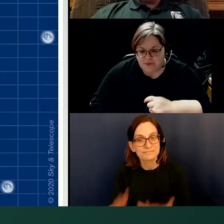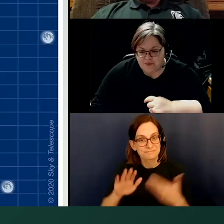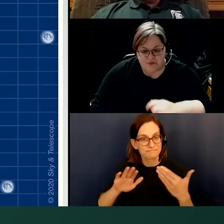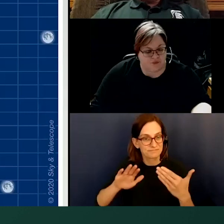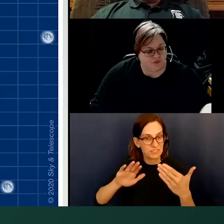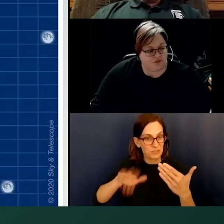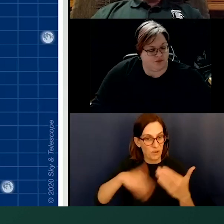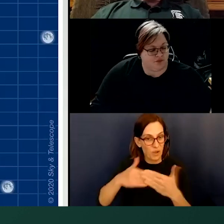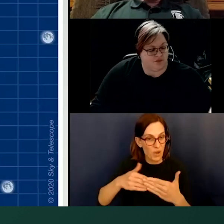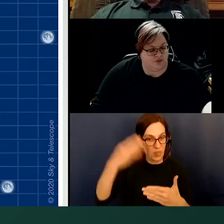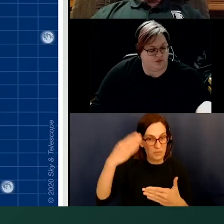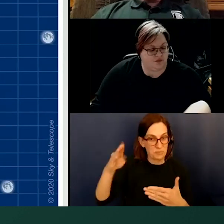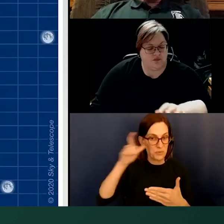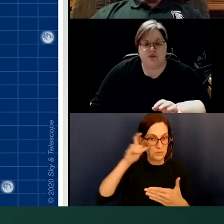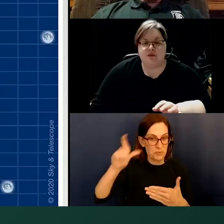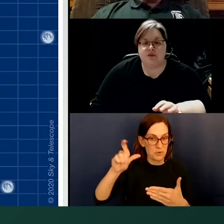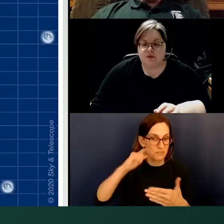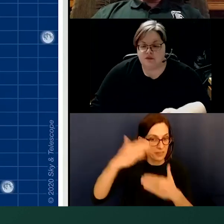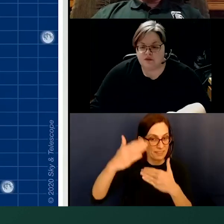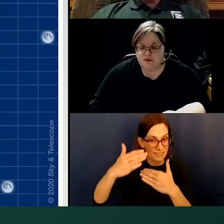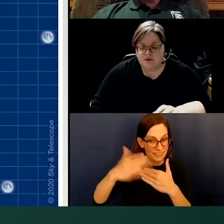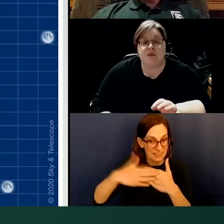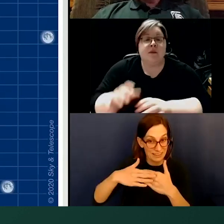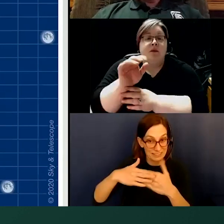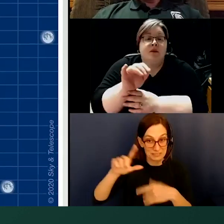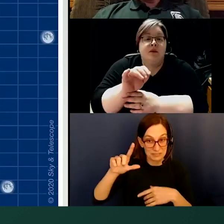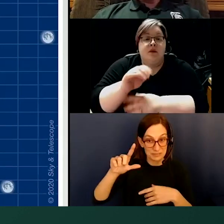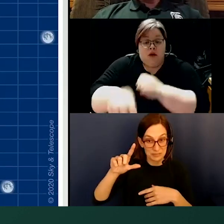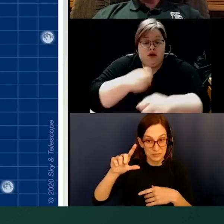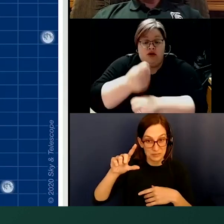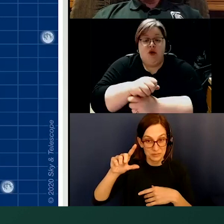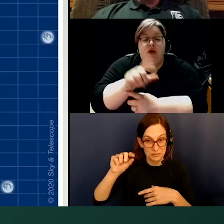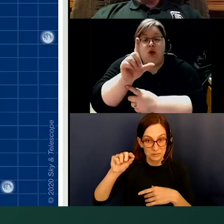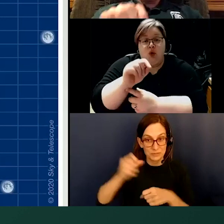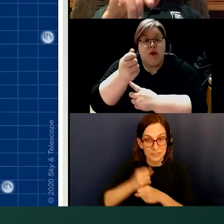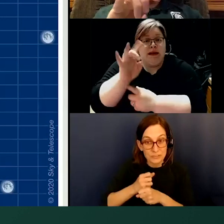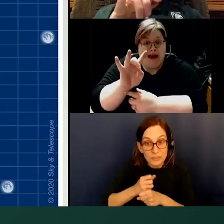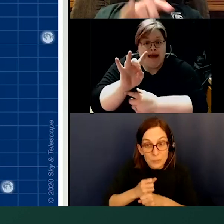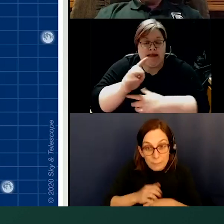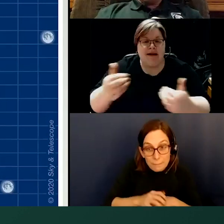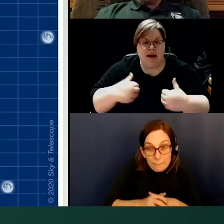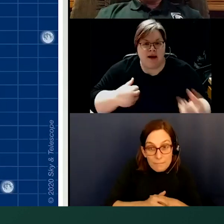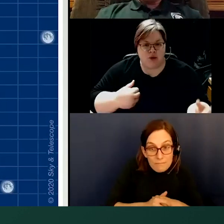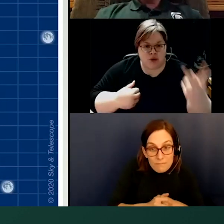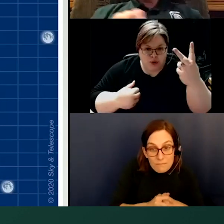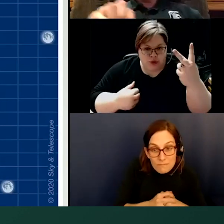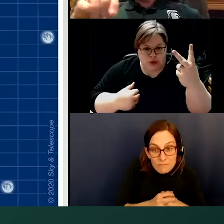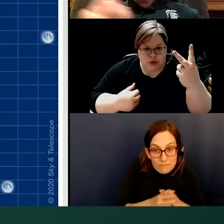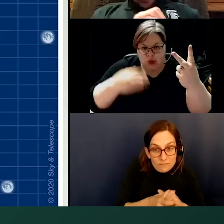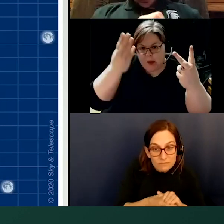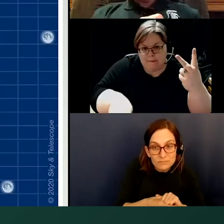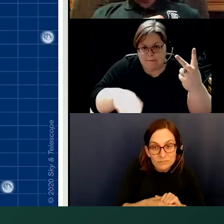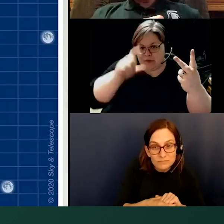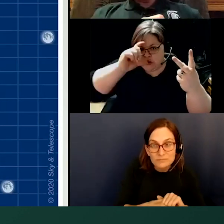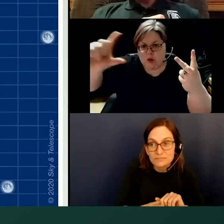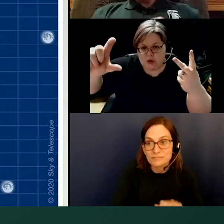years. In 2018, we had 2 blue moons in a single year. We had 2 moons in January and 2